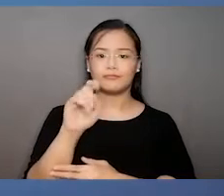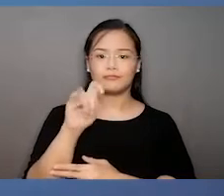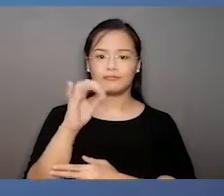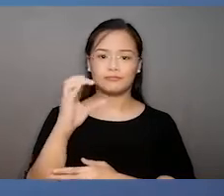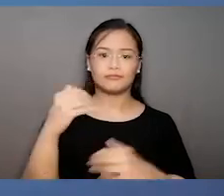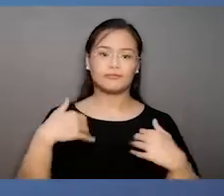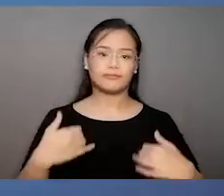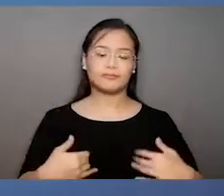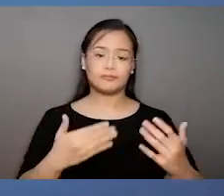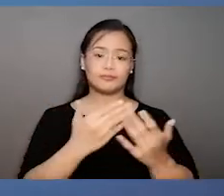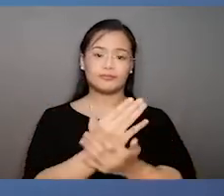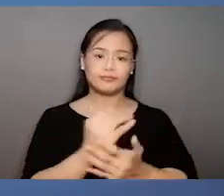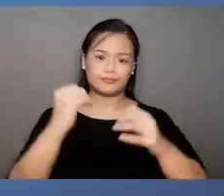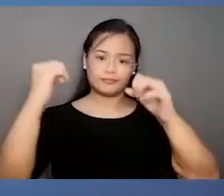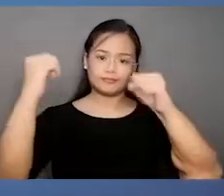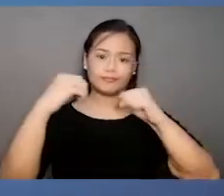conventions.